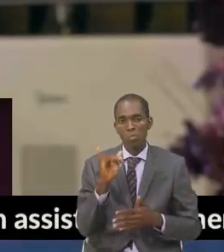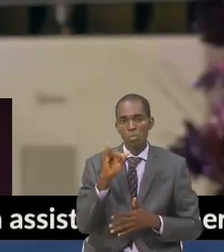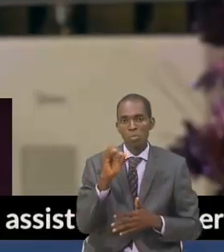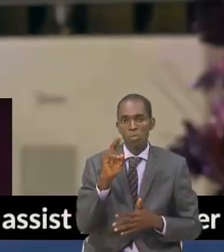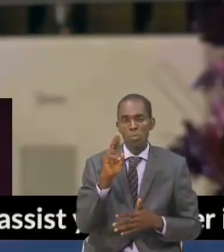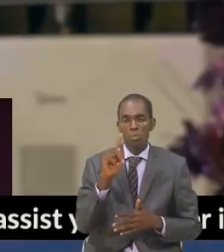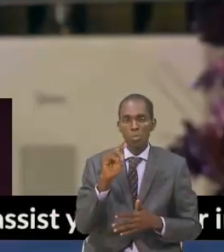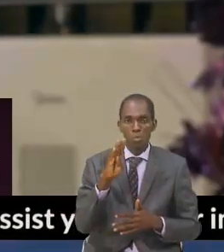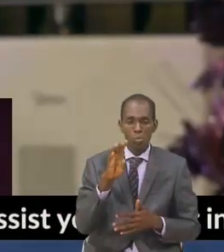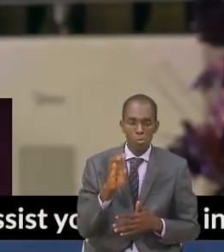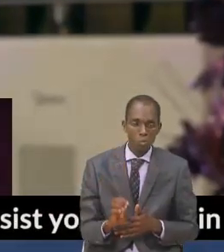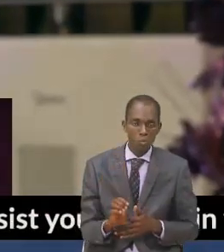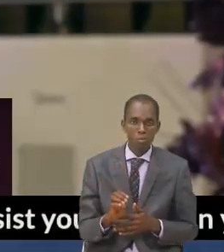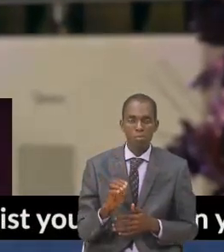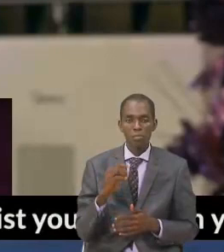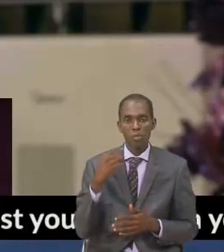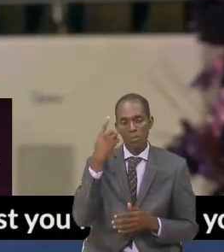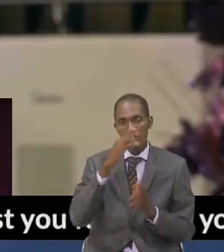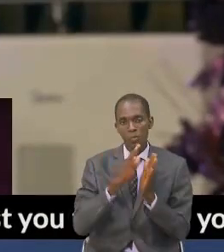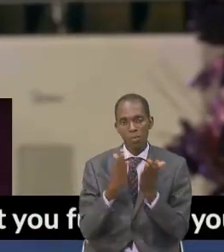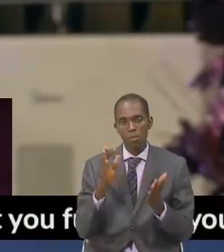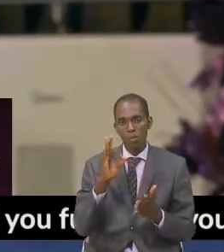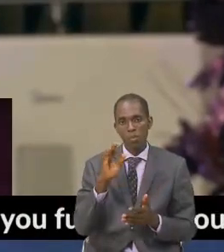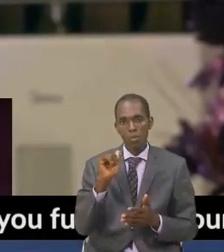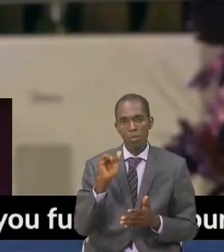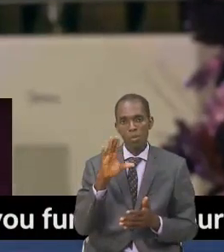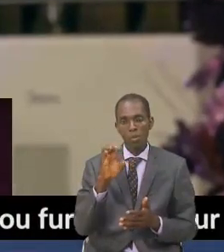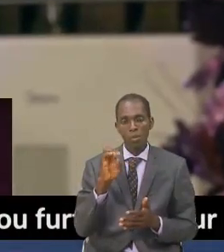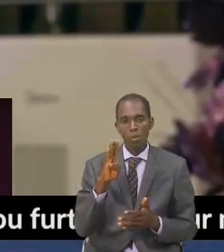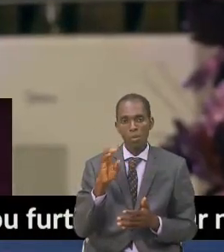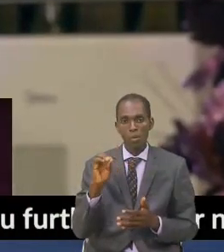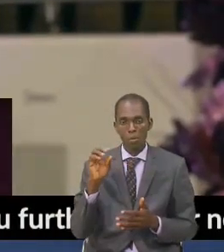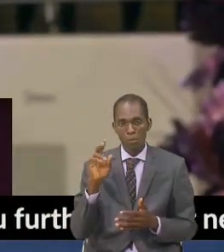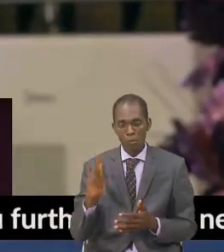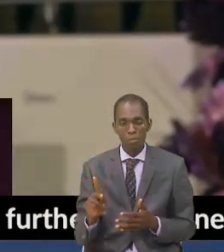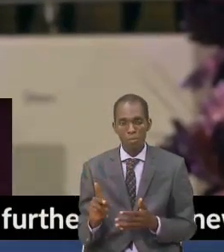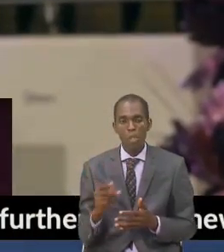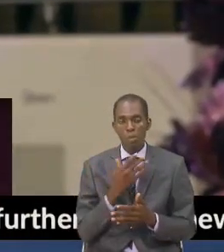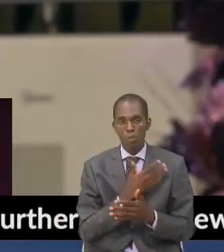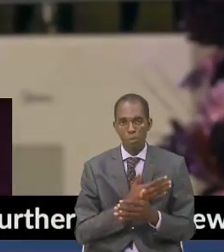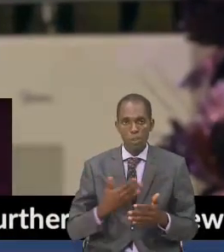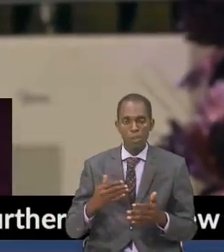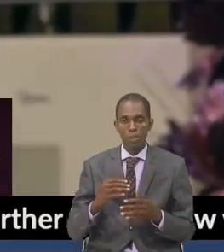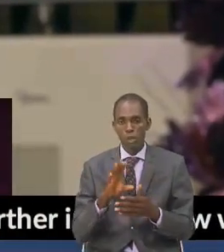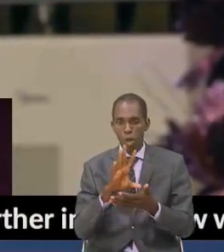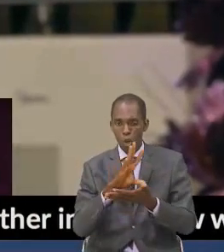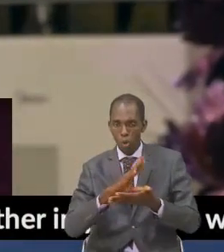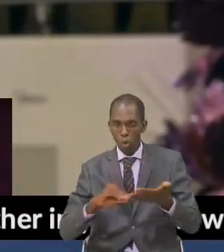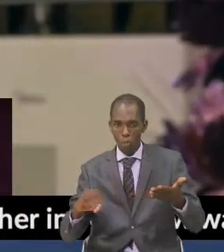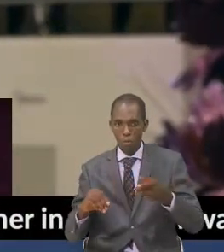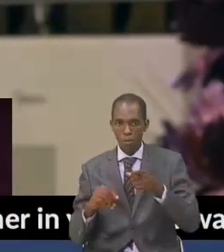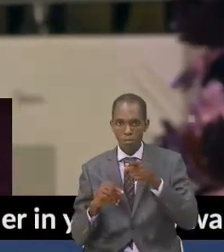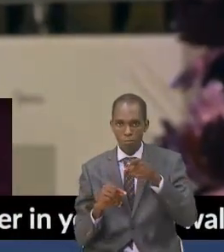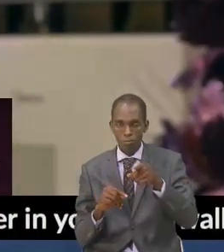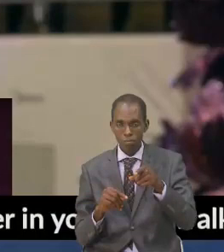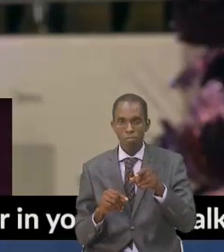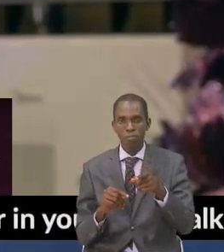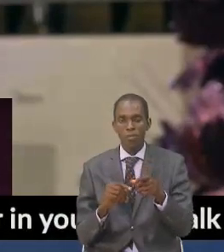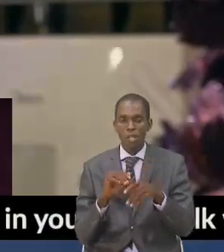letters. And at the same time, write their phone numbers.